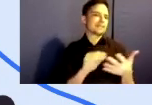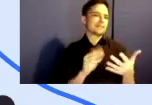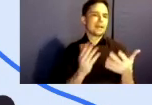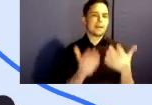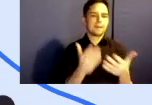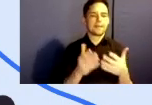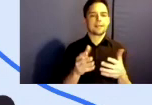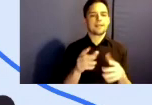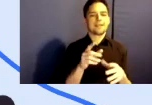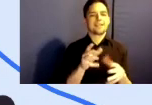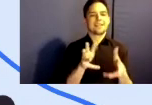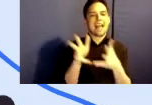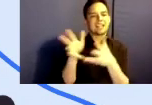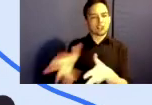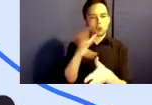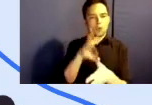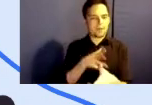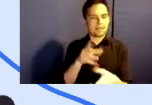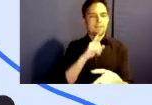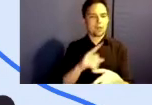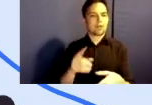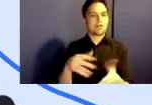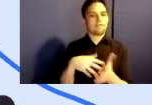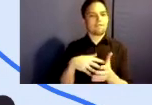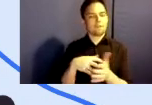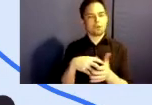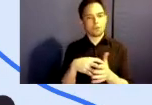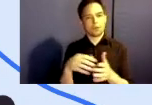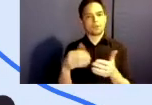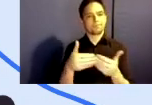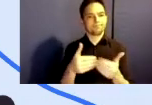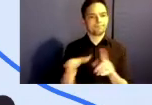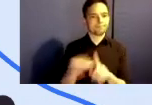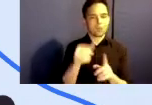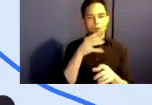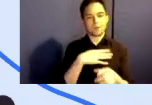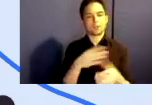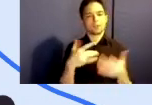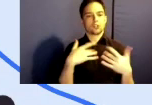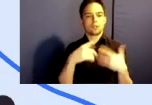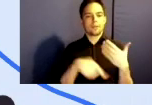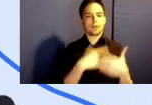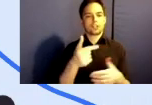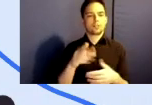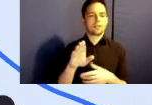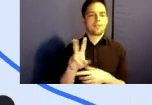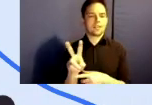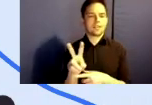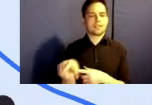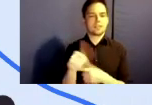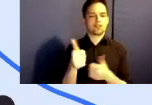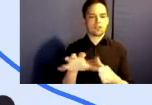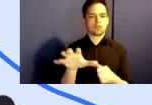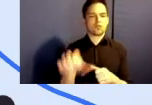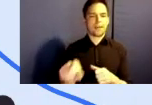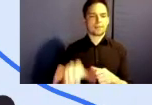exclude women and those very vulnerable women that those of us who are concerned around GBV are really trying to capture. And as we know, the